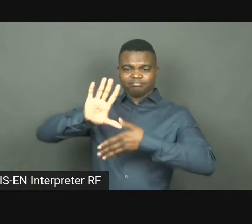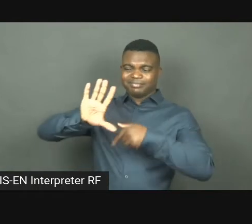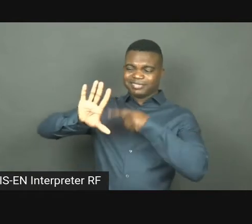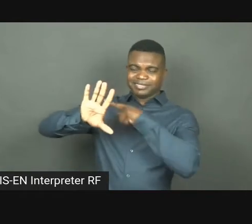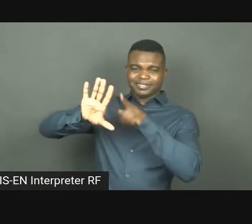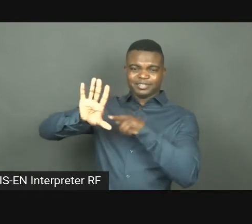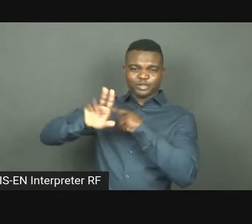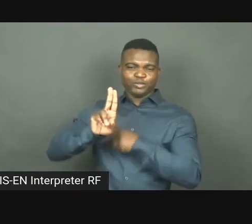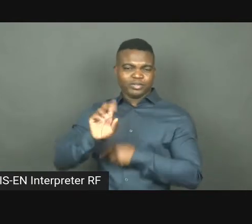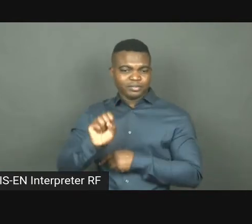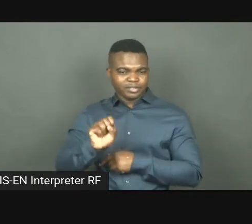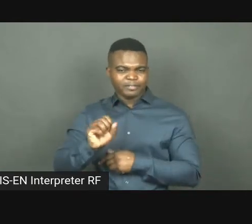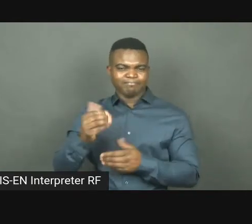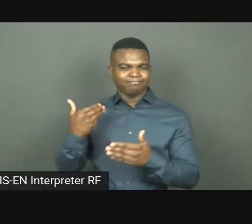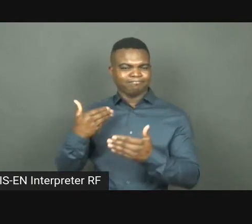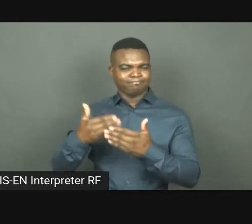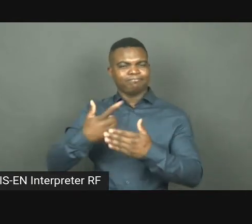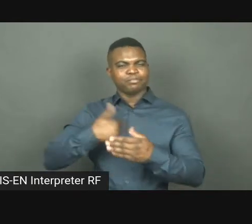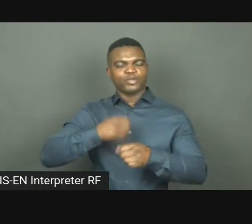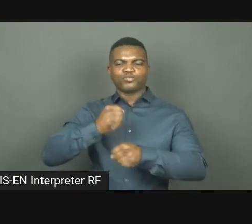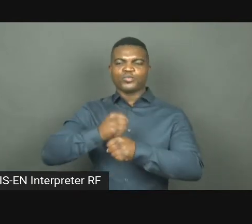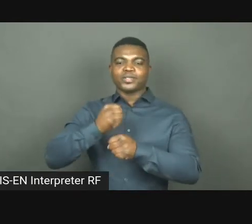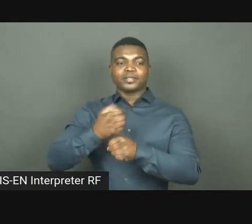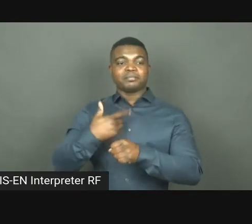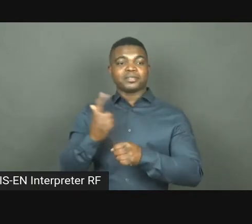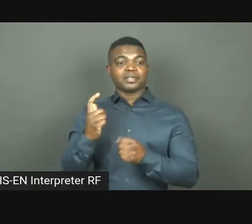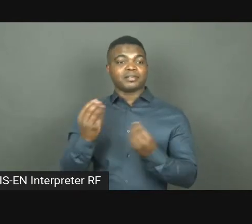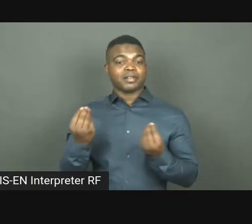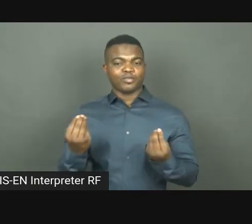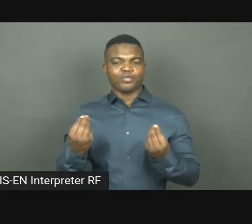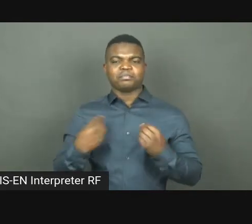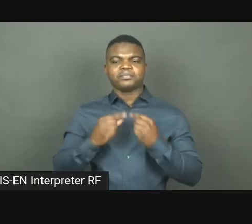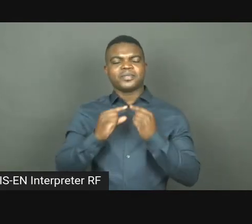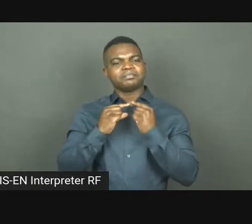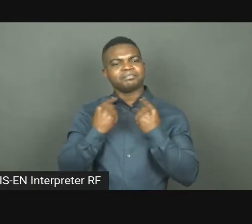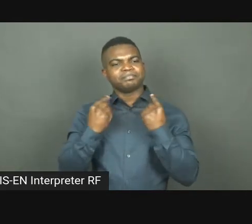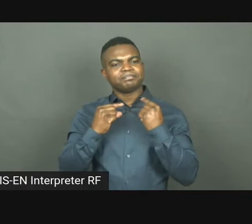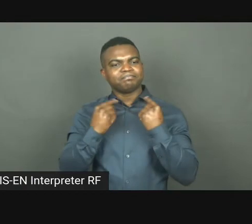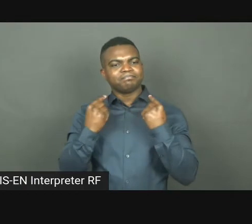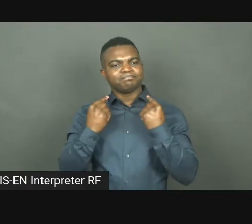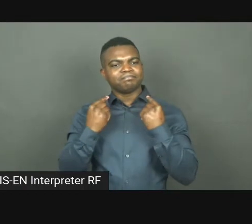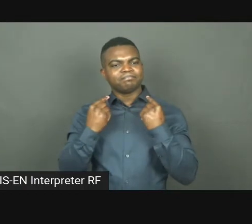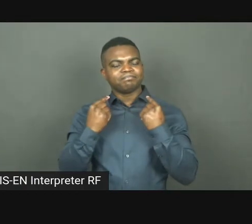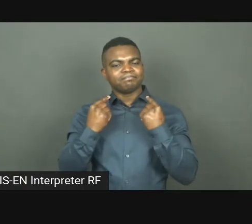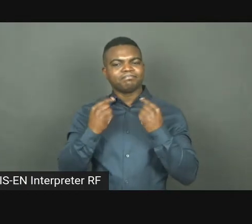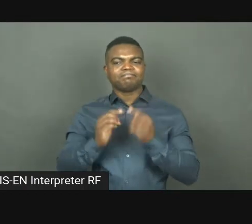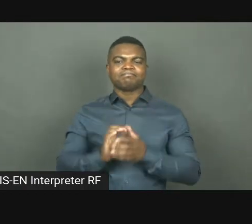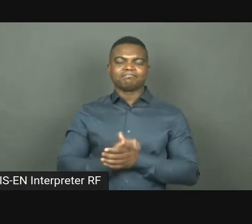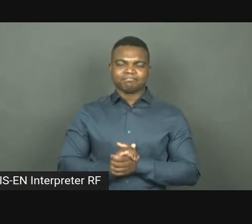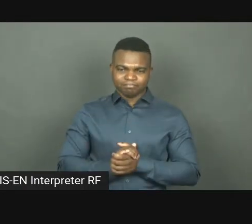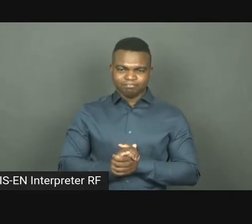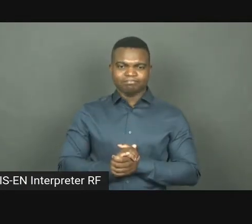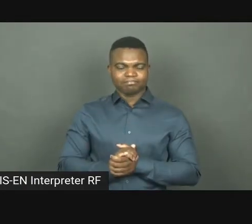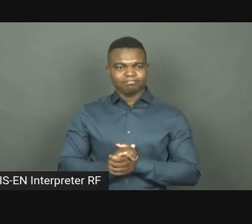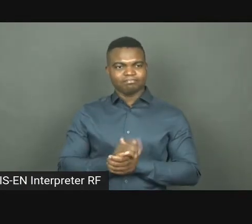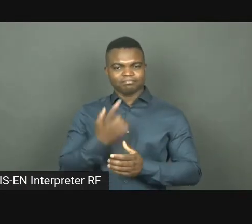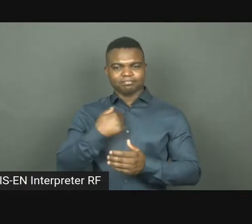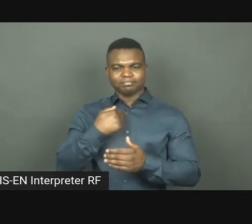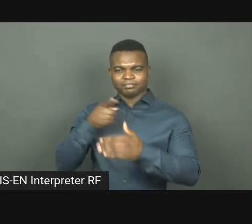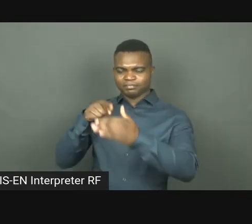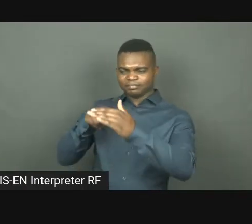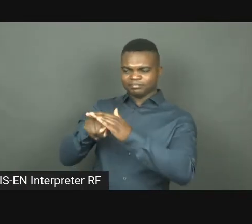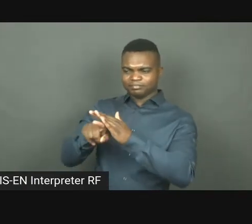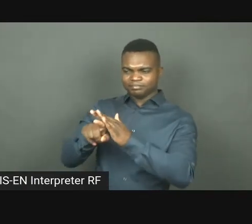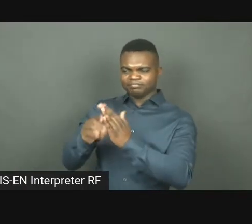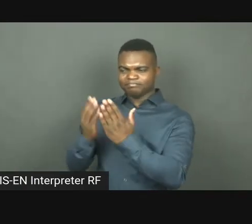chaplain to people living with, and at that time, preparing to die from HIV and AIDS. I worked as